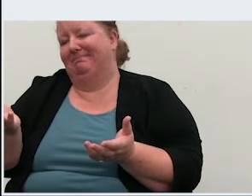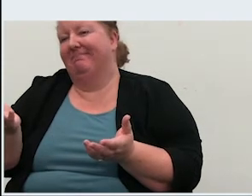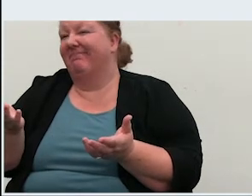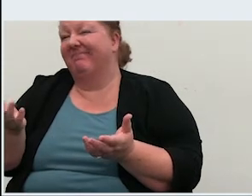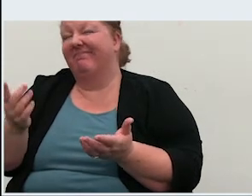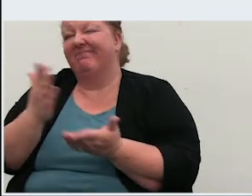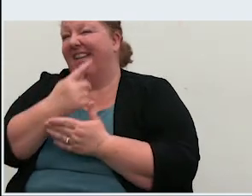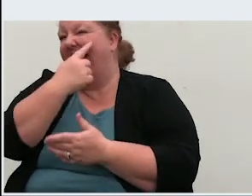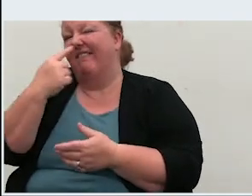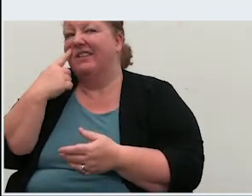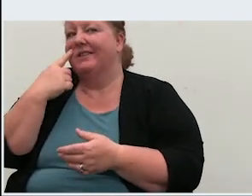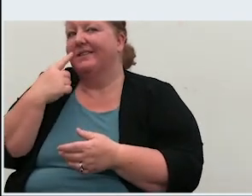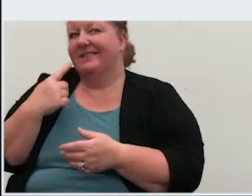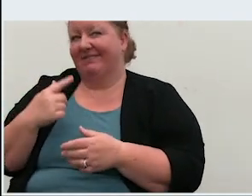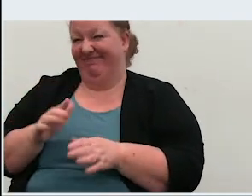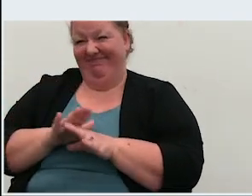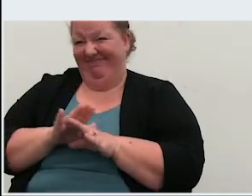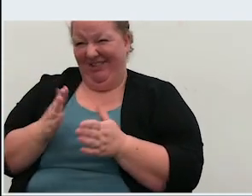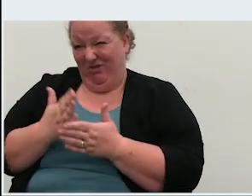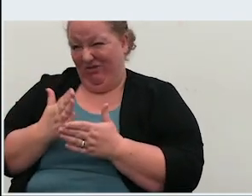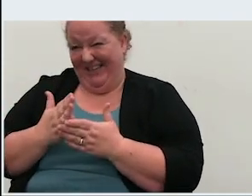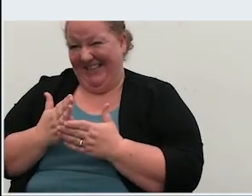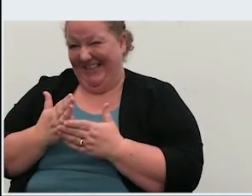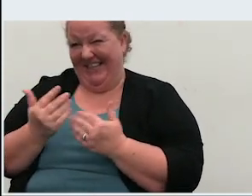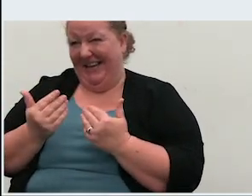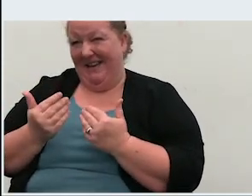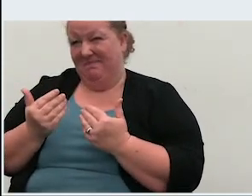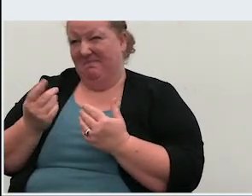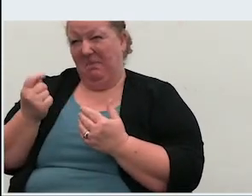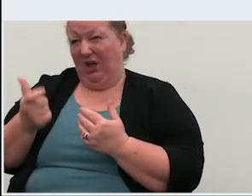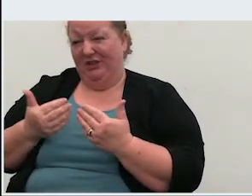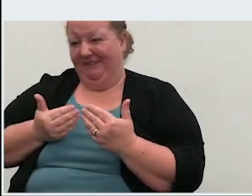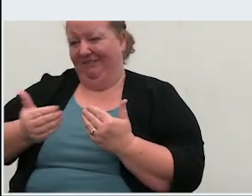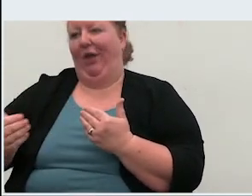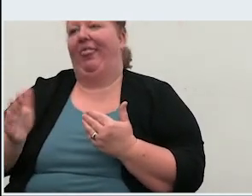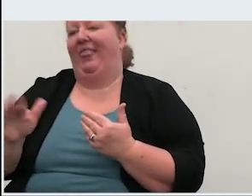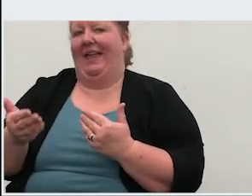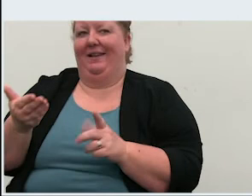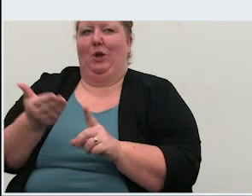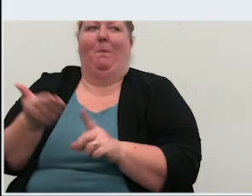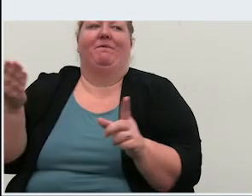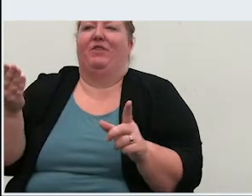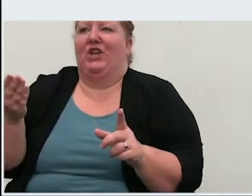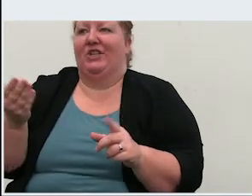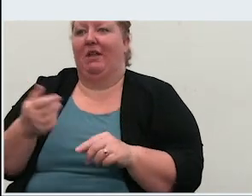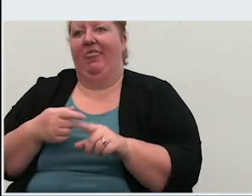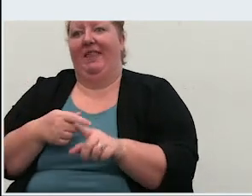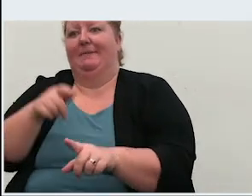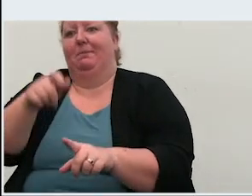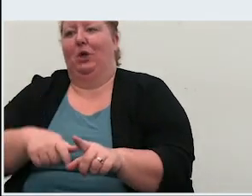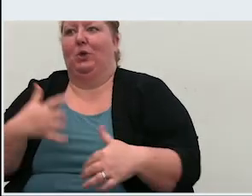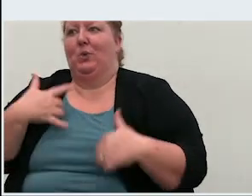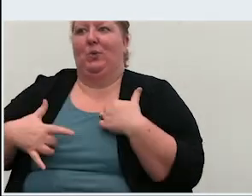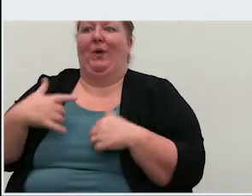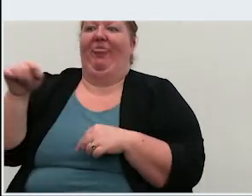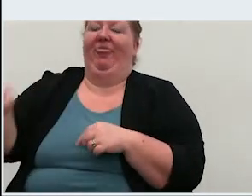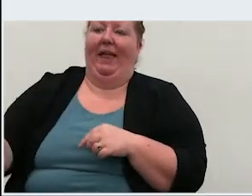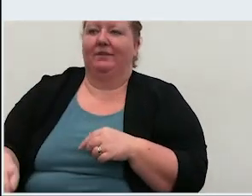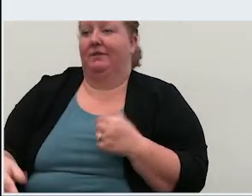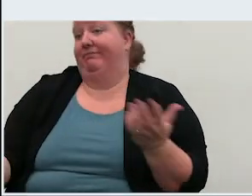the evidence is they're not really getting much further than very obvious things like this person is interested in this